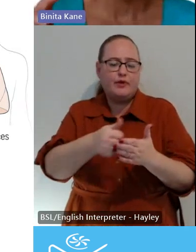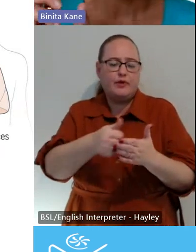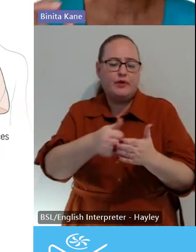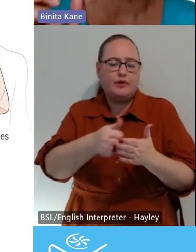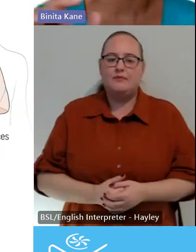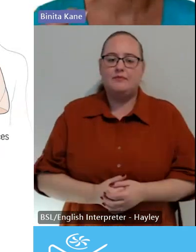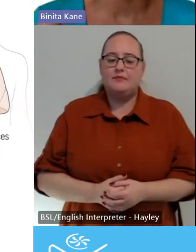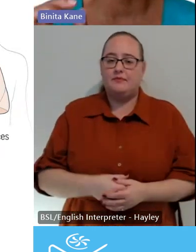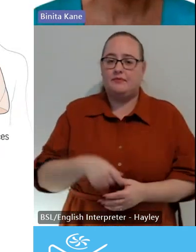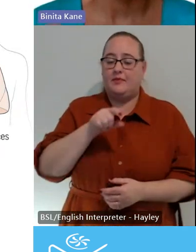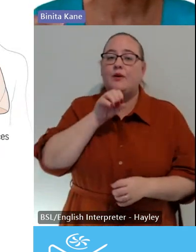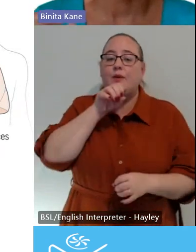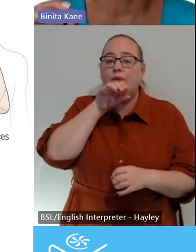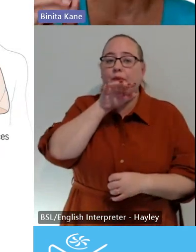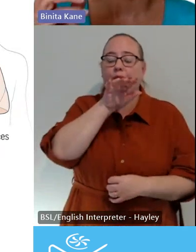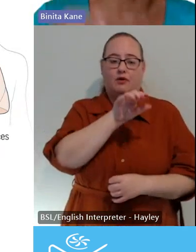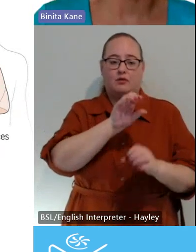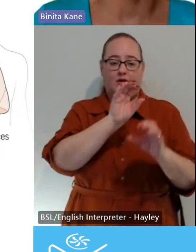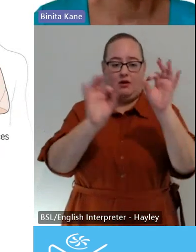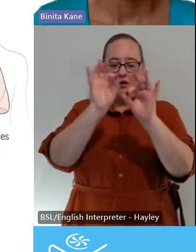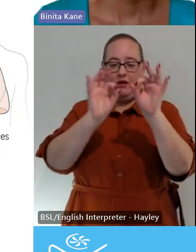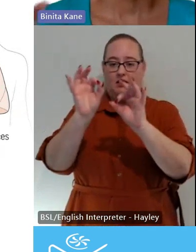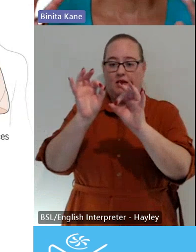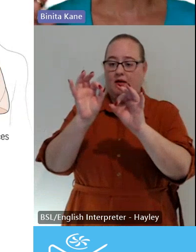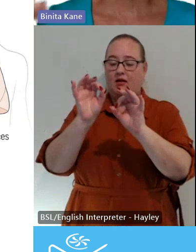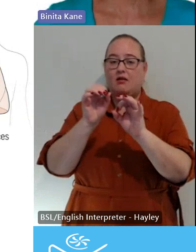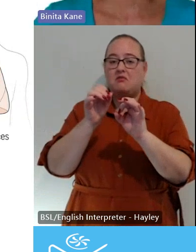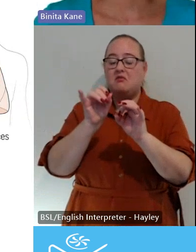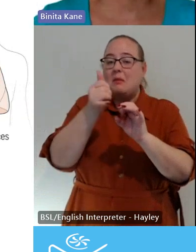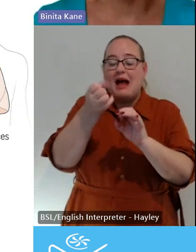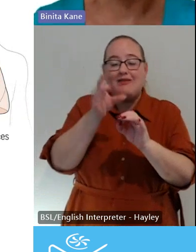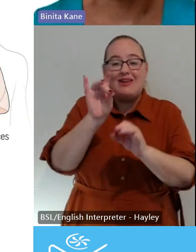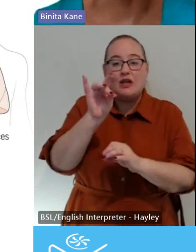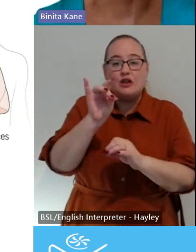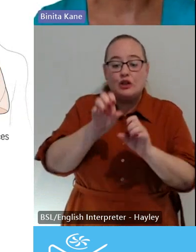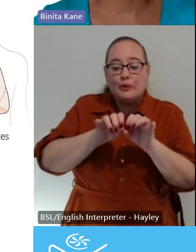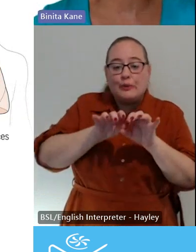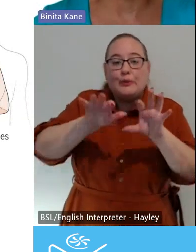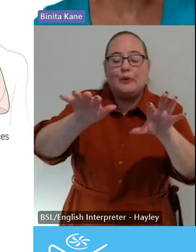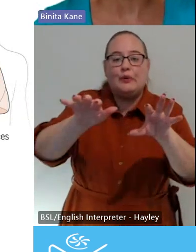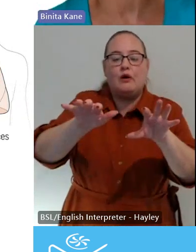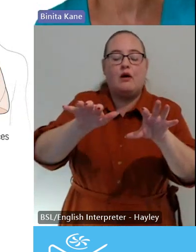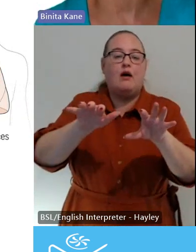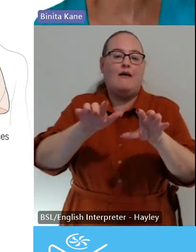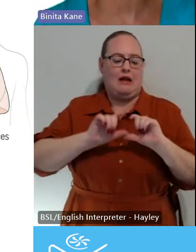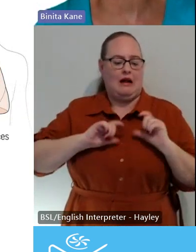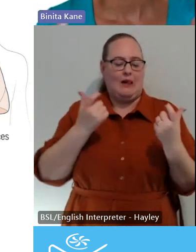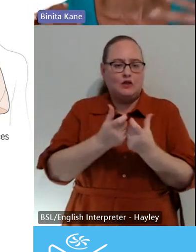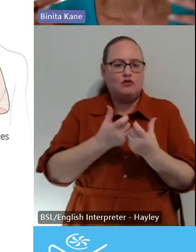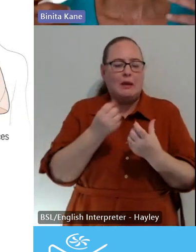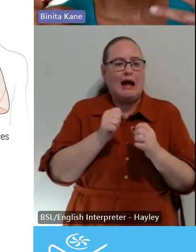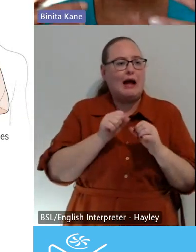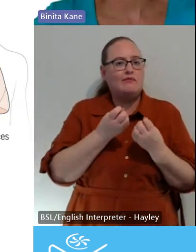if those little droplets contain infection, and you put 30 children in a room that's poorly ventilated with a